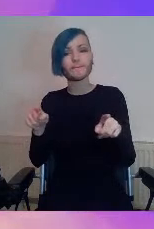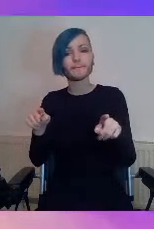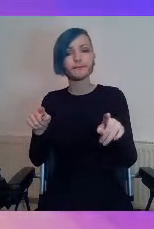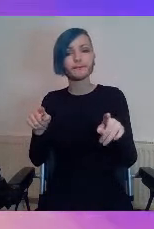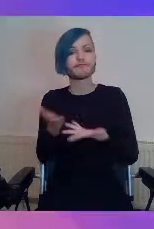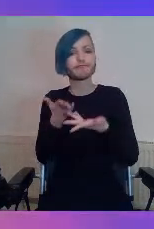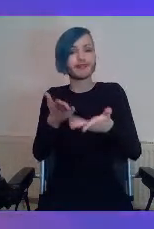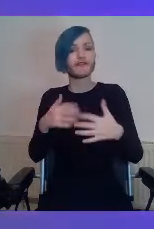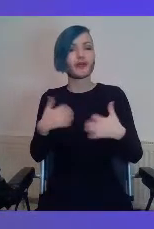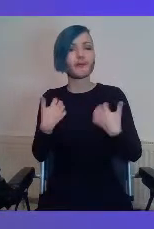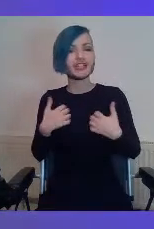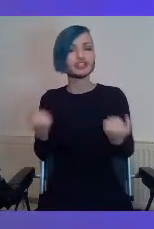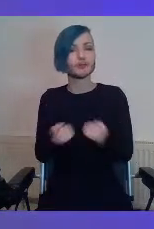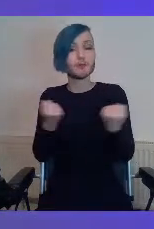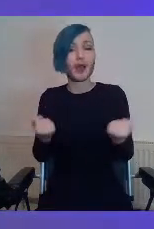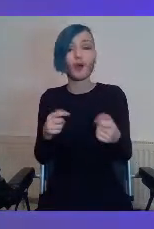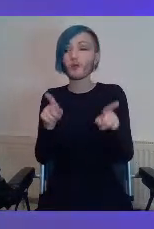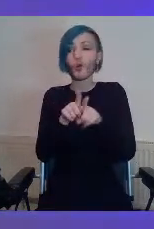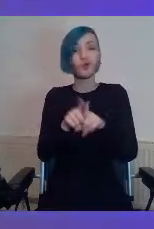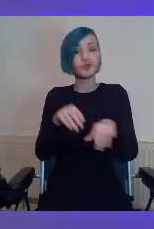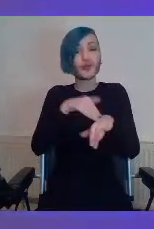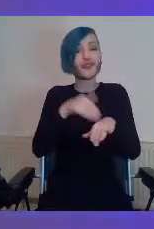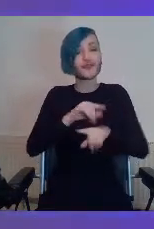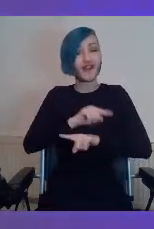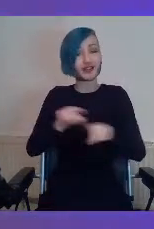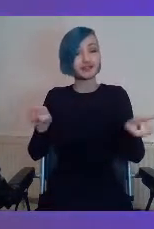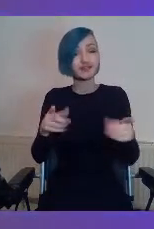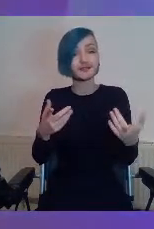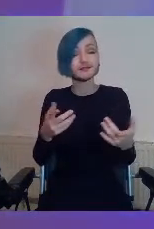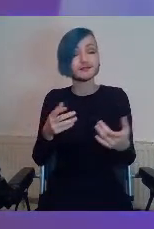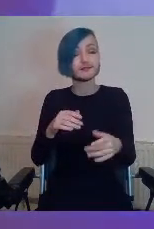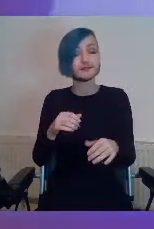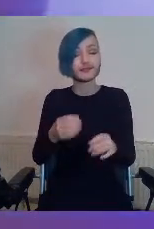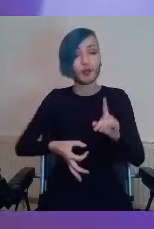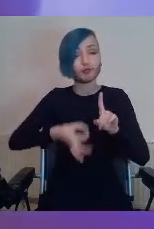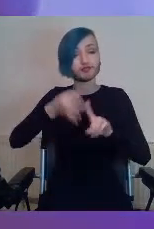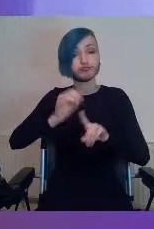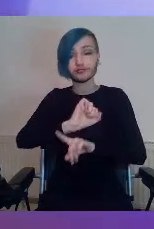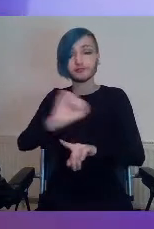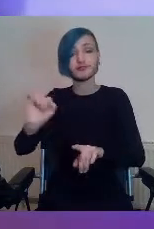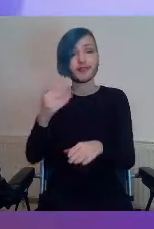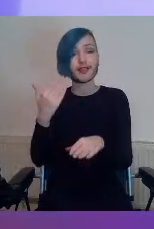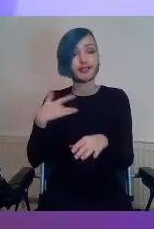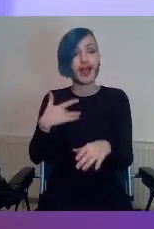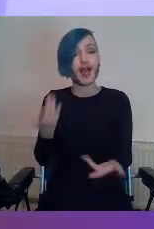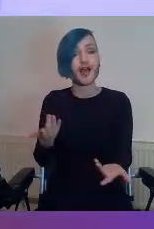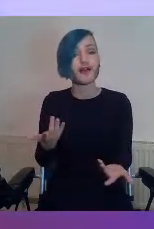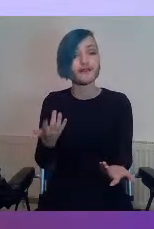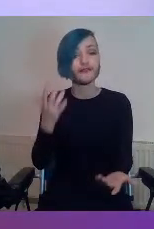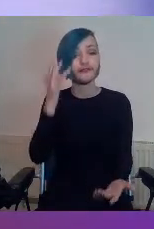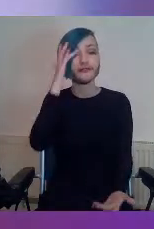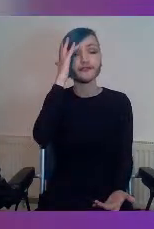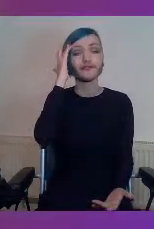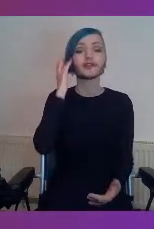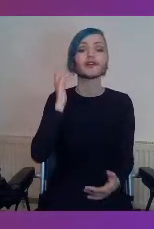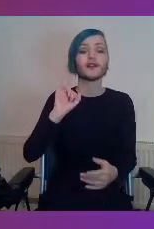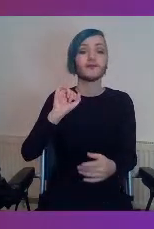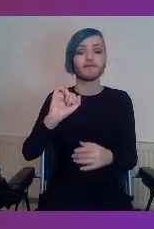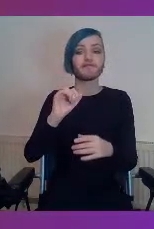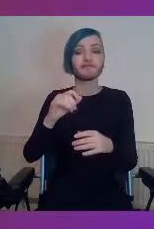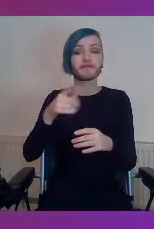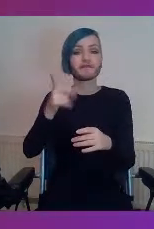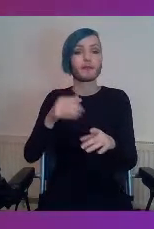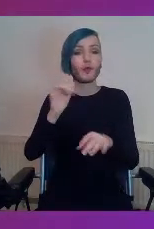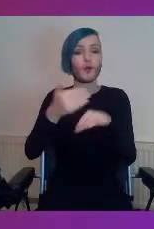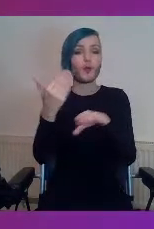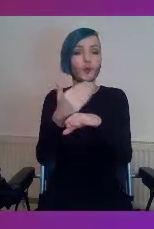but it also works. It makes their lives better. It makes the lives of everyone that they're trying to work with better. And with